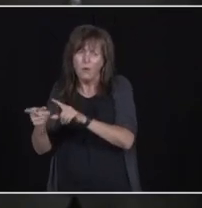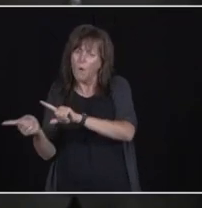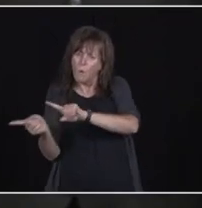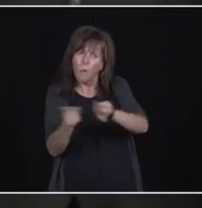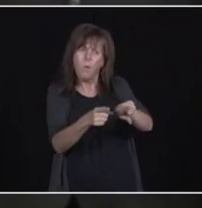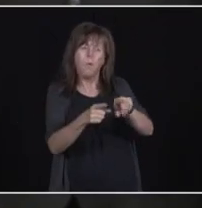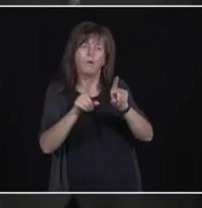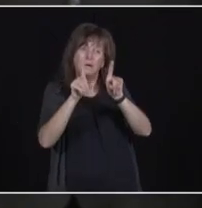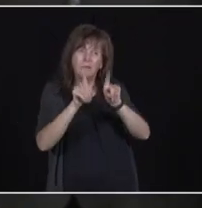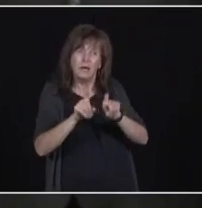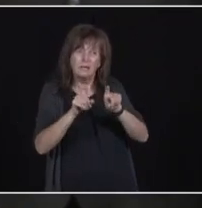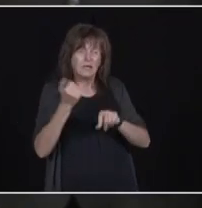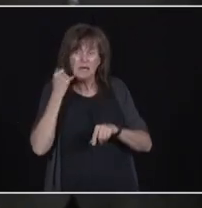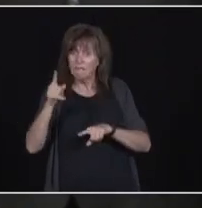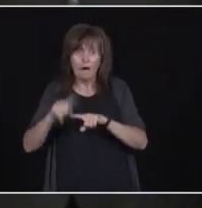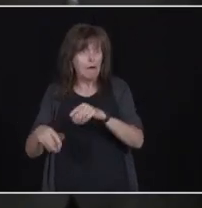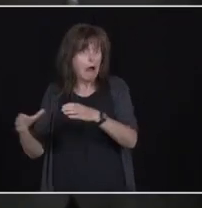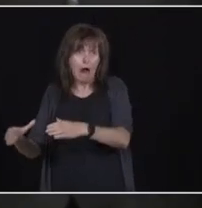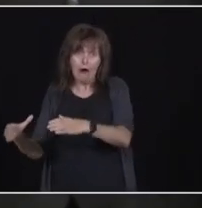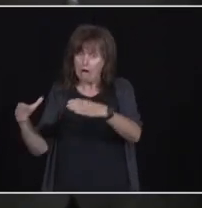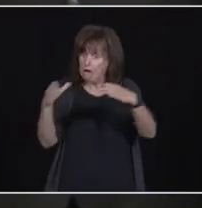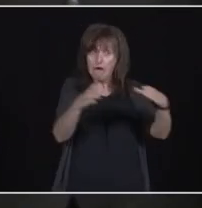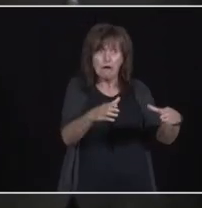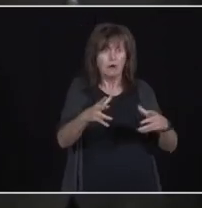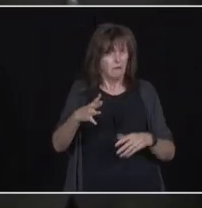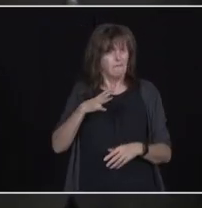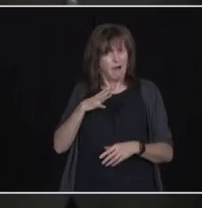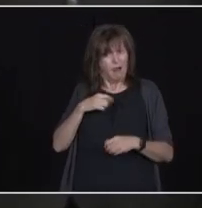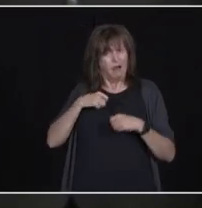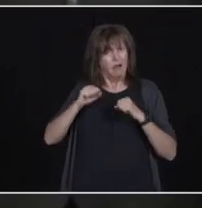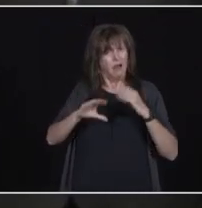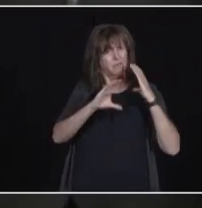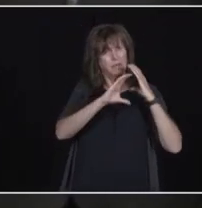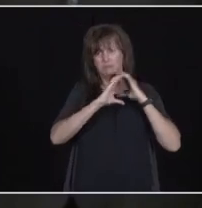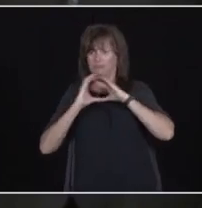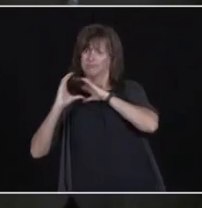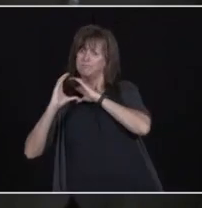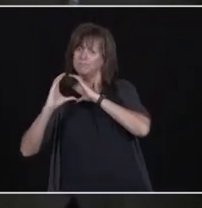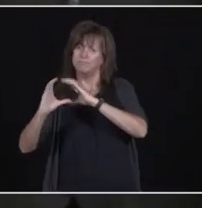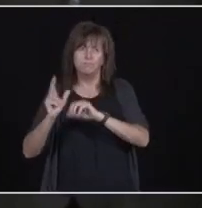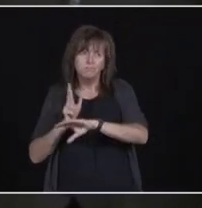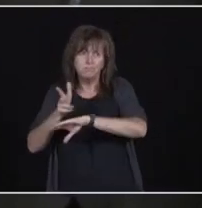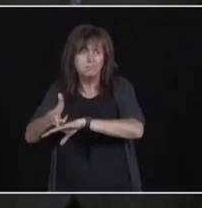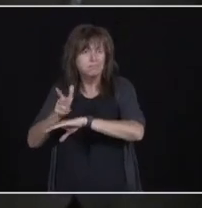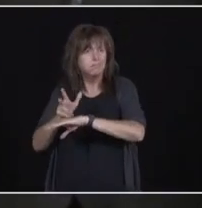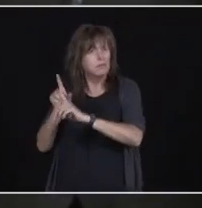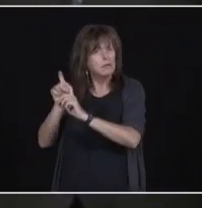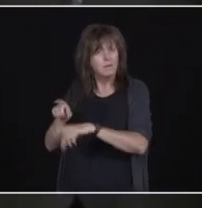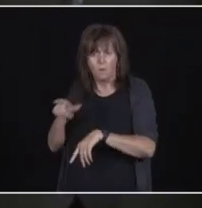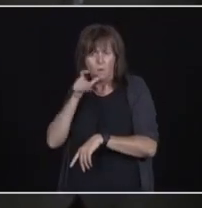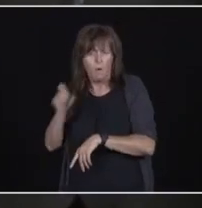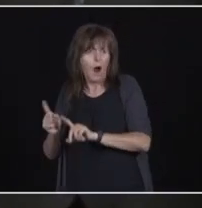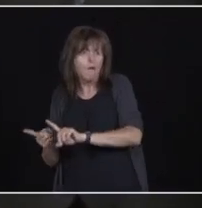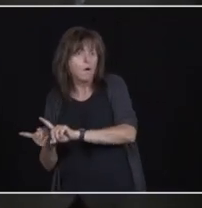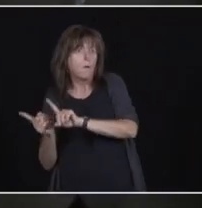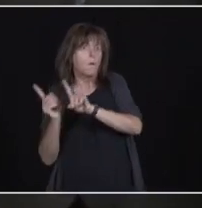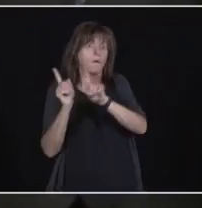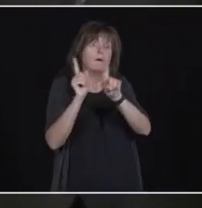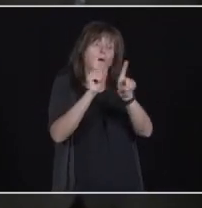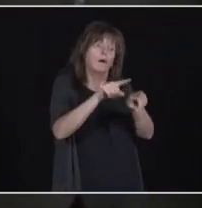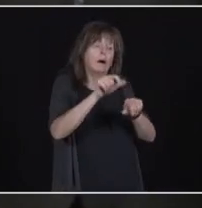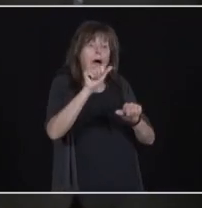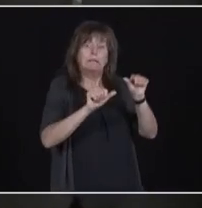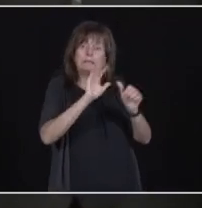to come to the farm that don't have to travel to an assessment center. We want to work with them to make sure that a